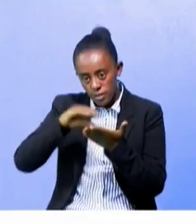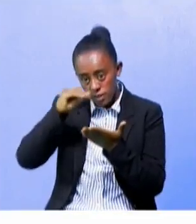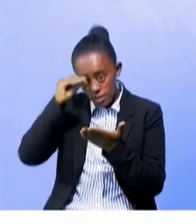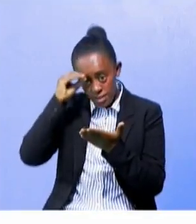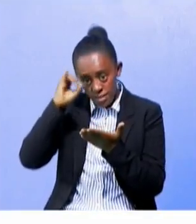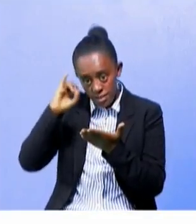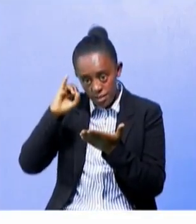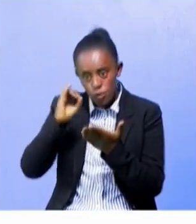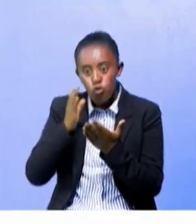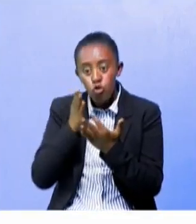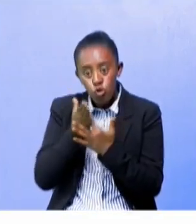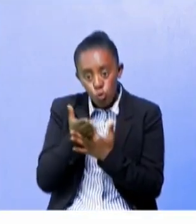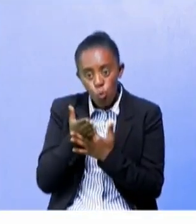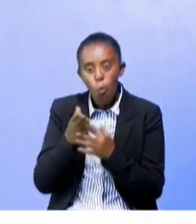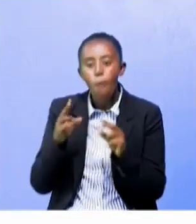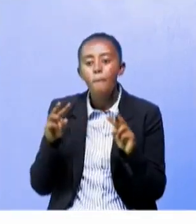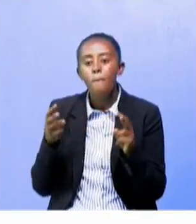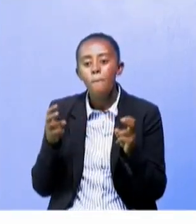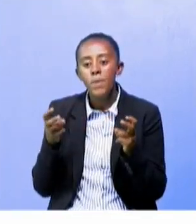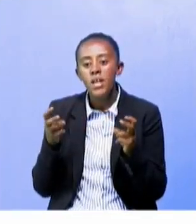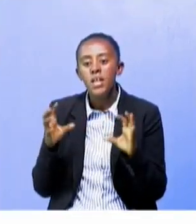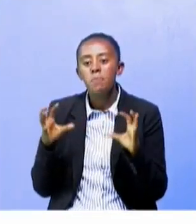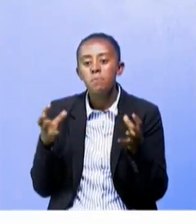through media